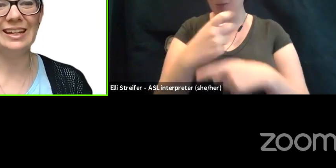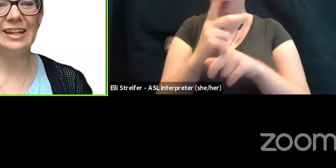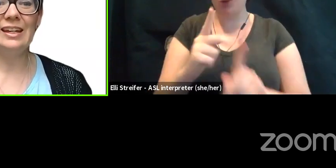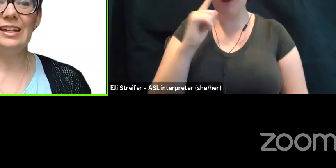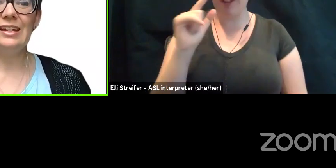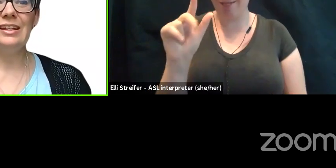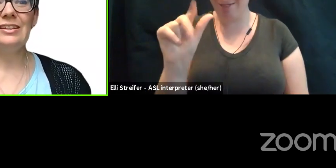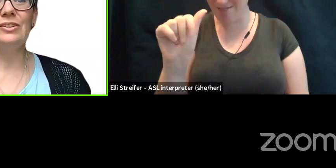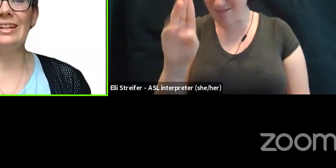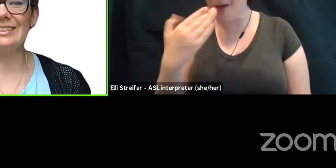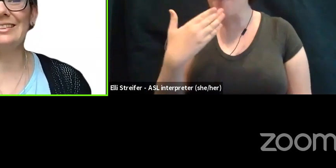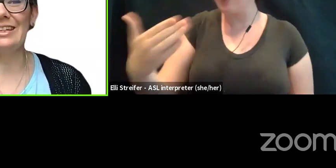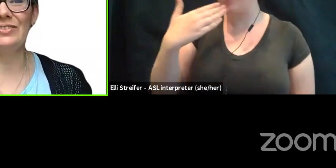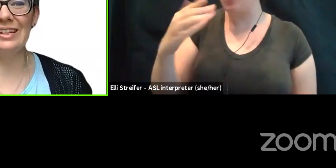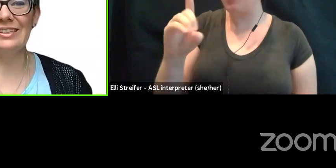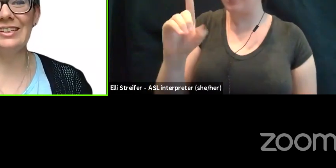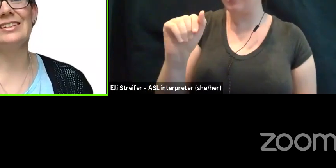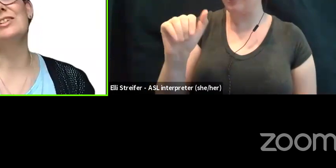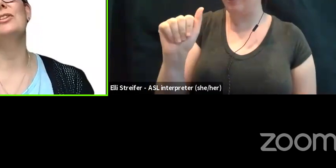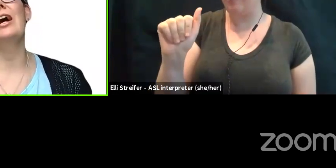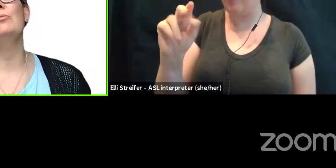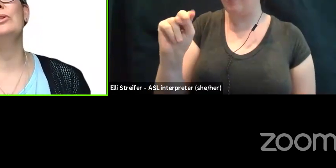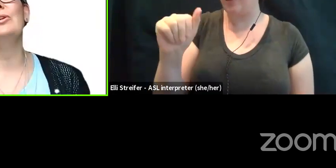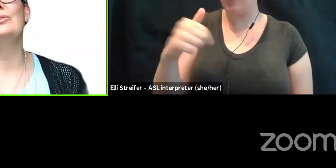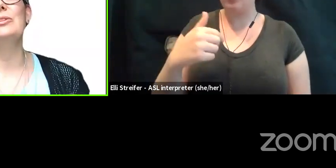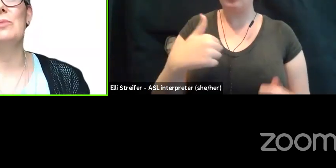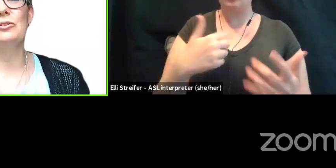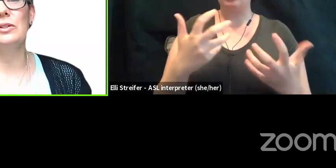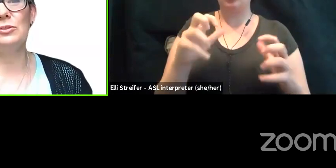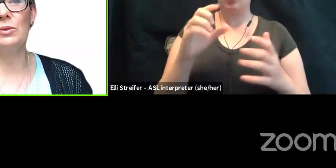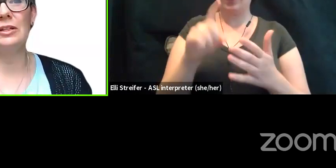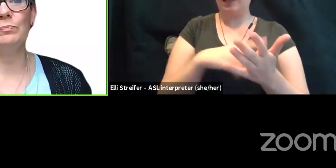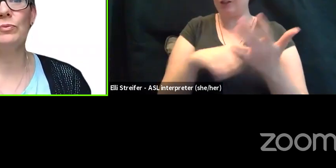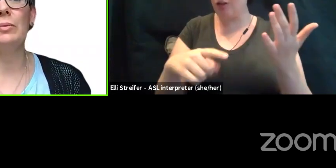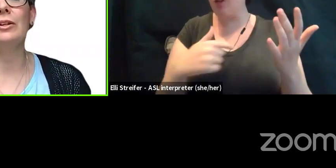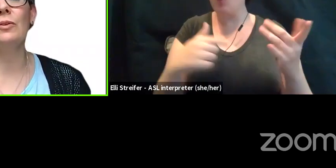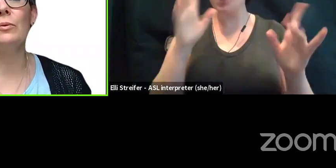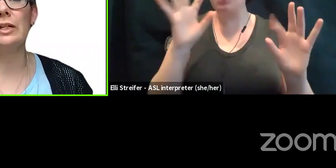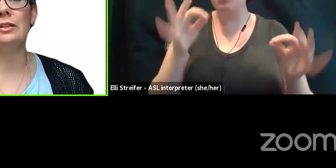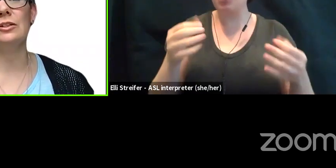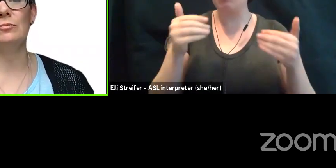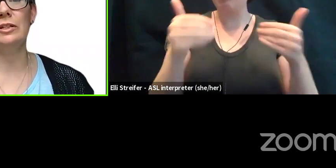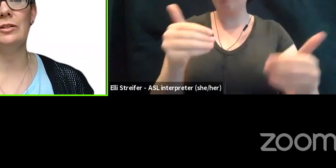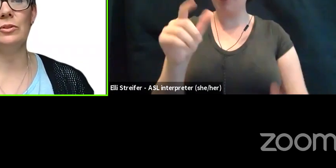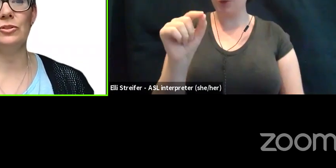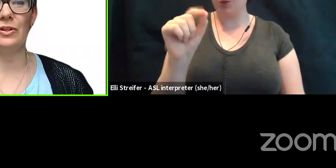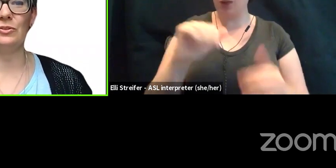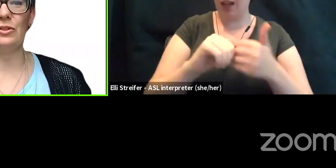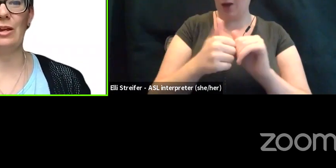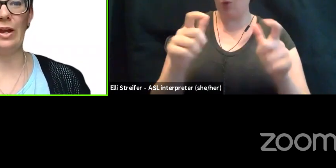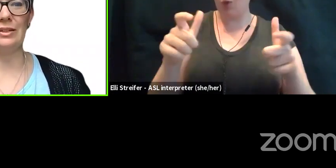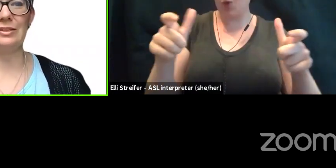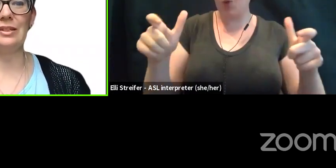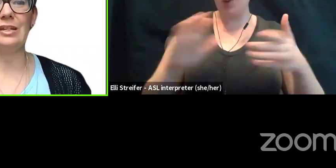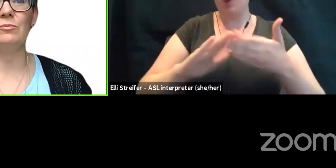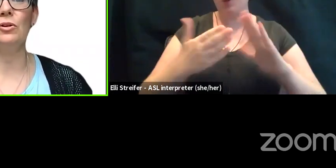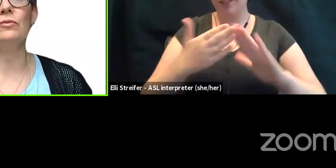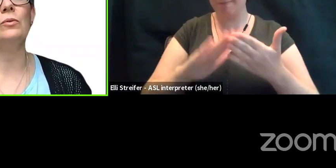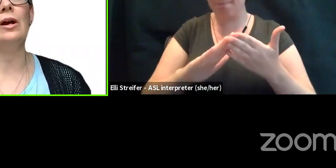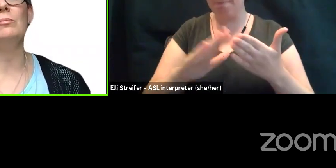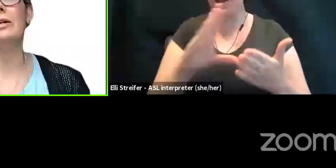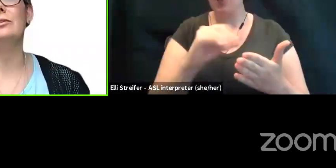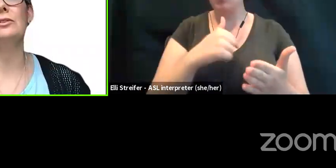patience. So yes, instead of canceling this year's lab, we chose to mark 2020 by growing the community with Directors Lab West and